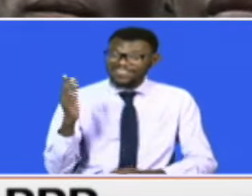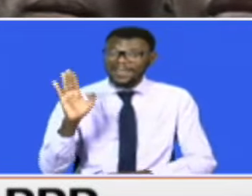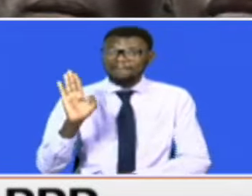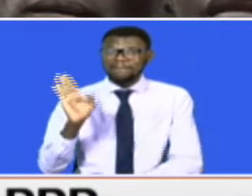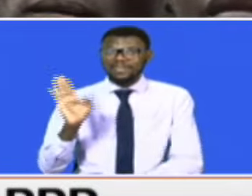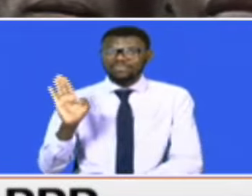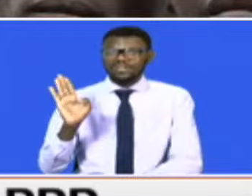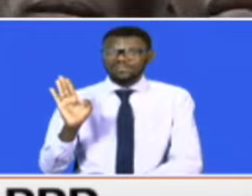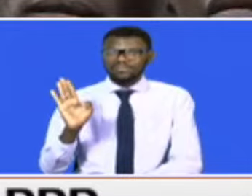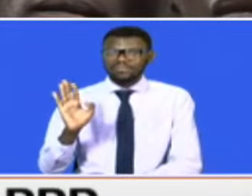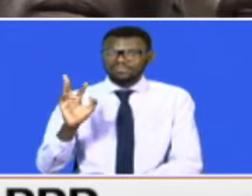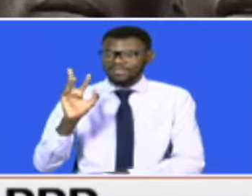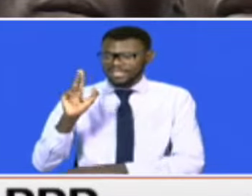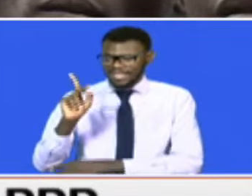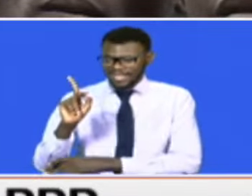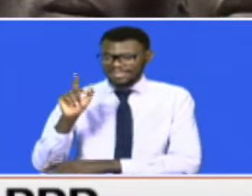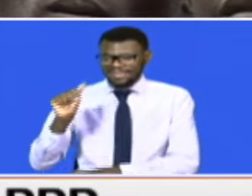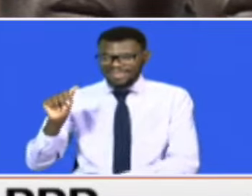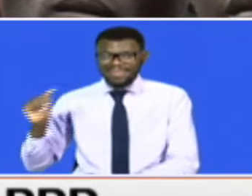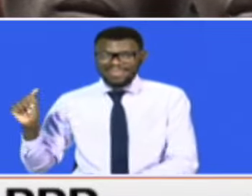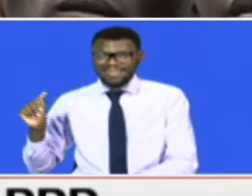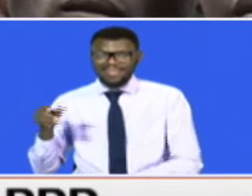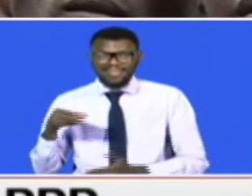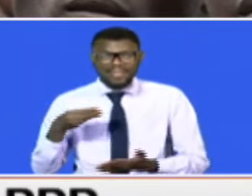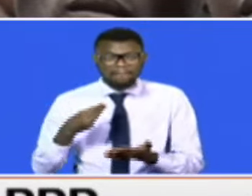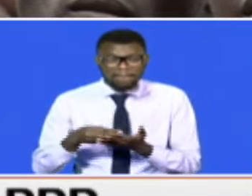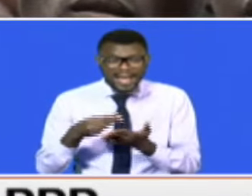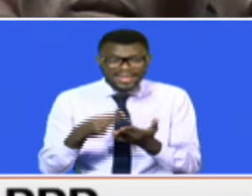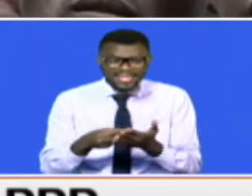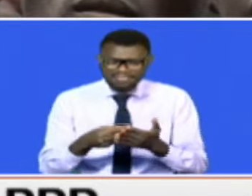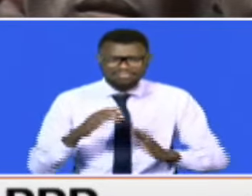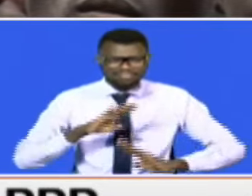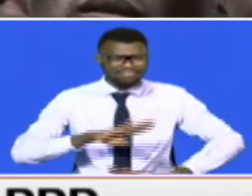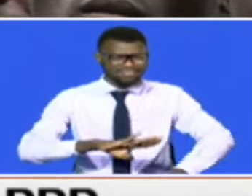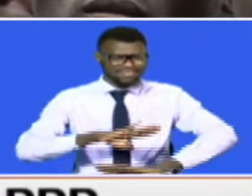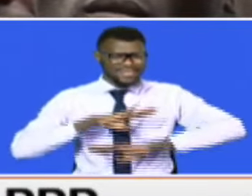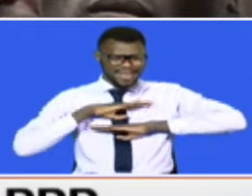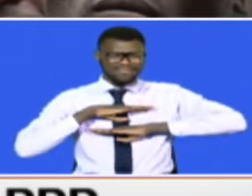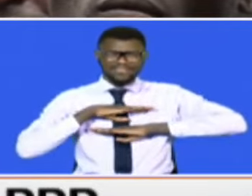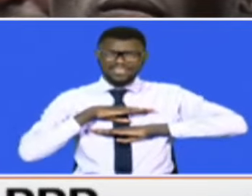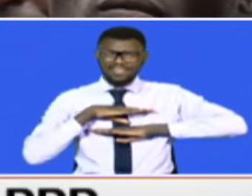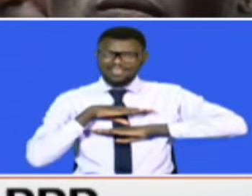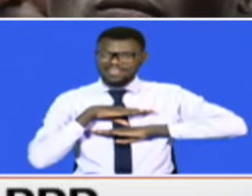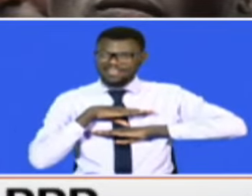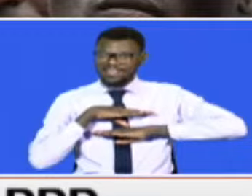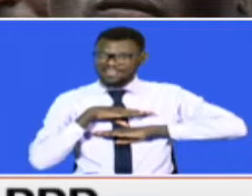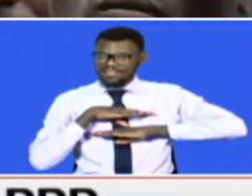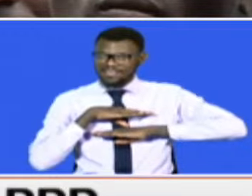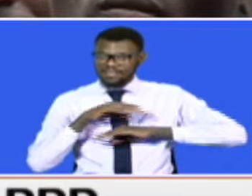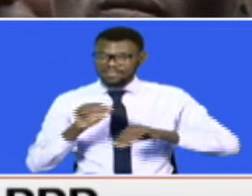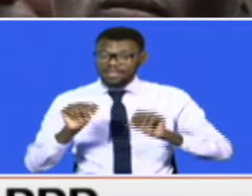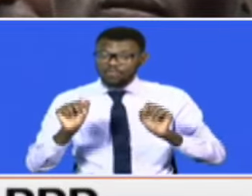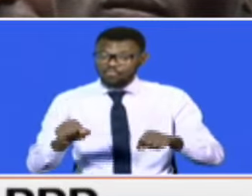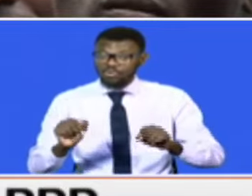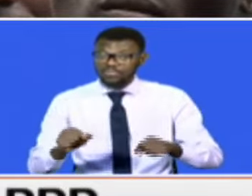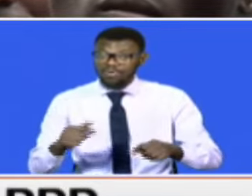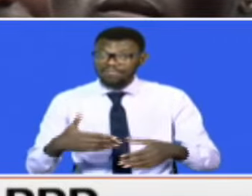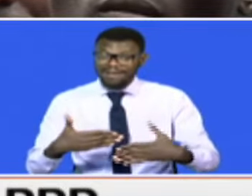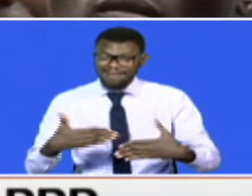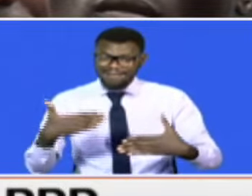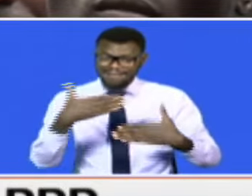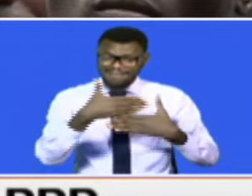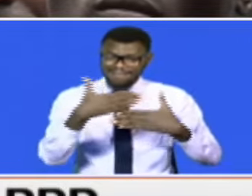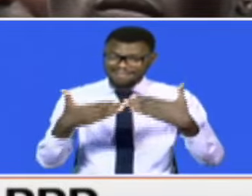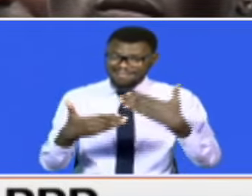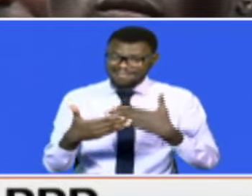from KAA. That money is more than enough to construct a fully